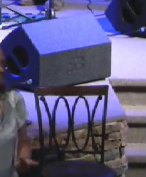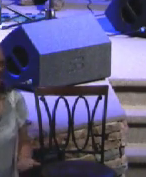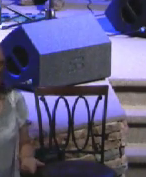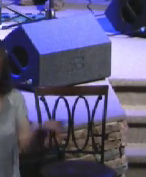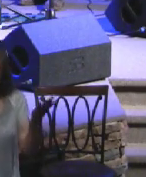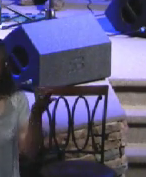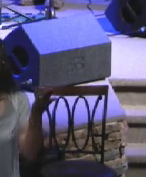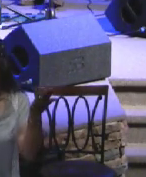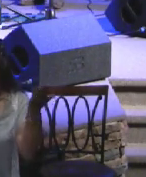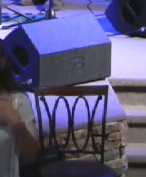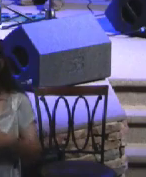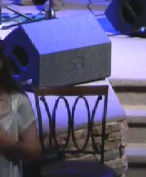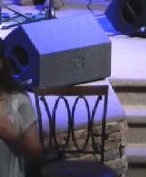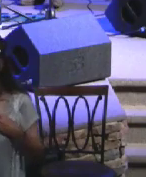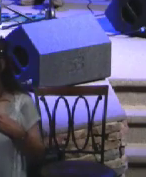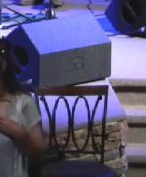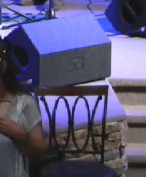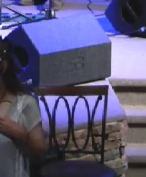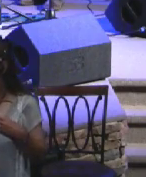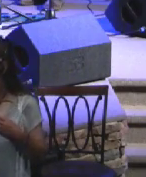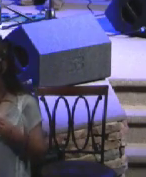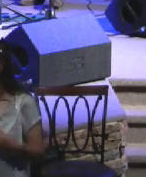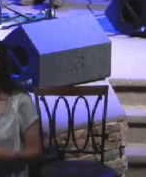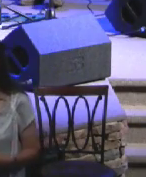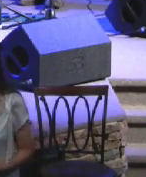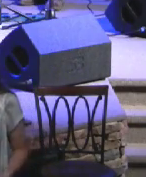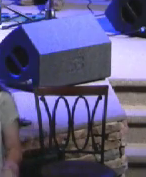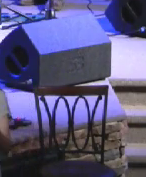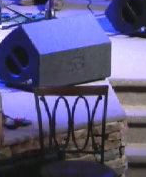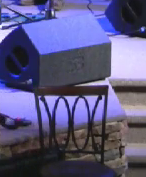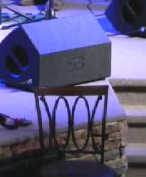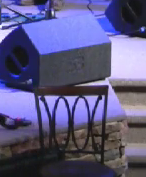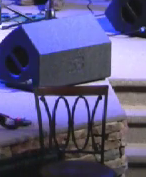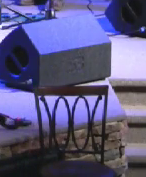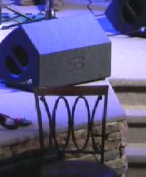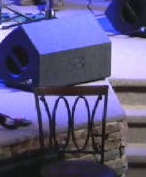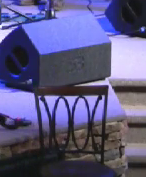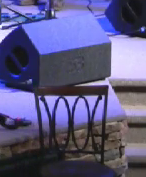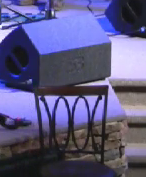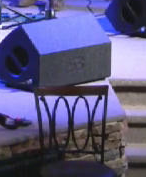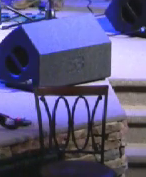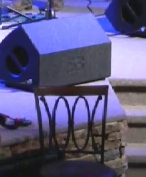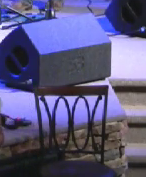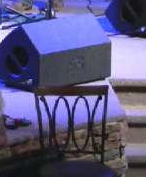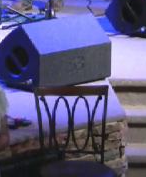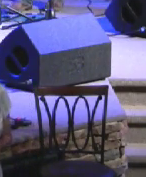Come on. Come on. Come on. Sing the song.